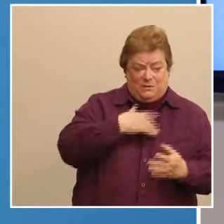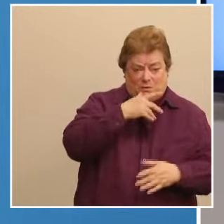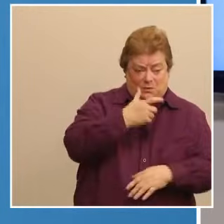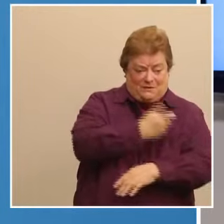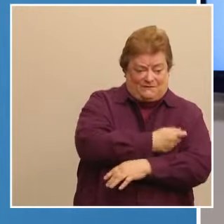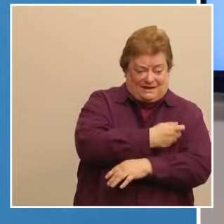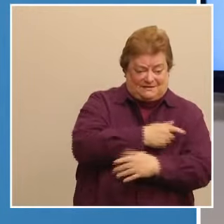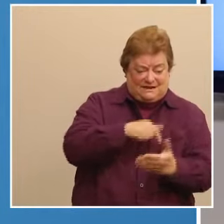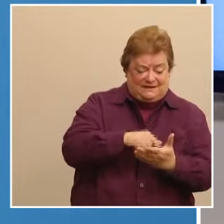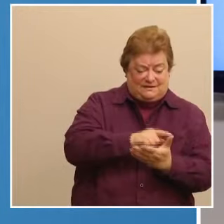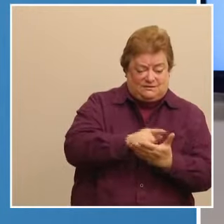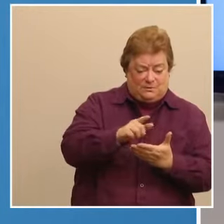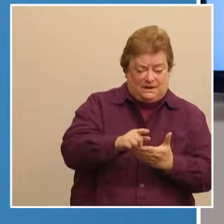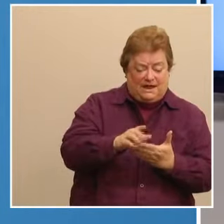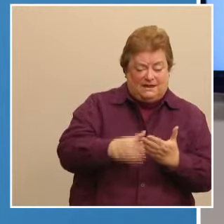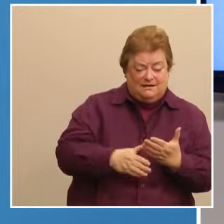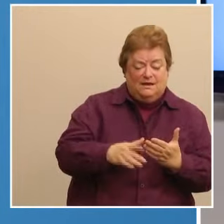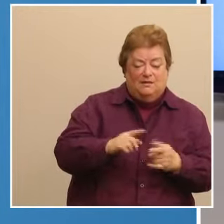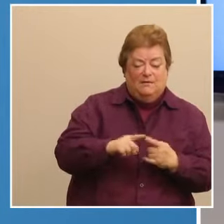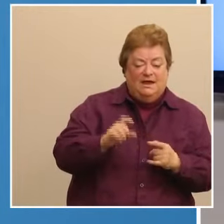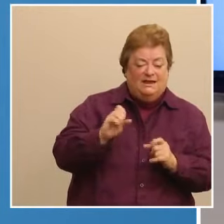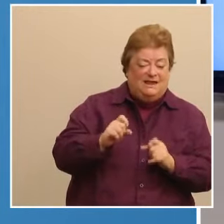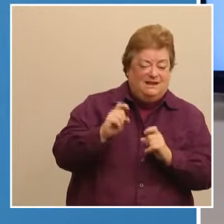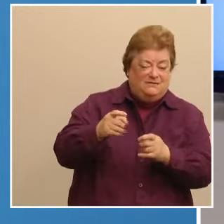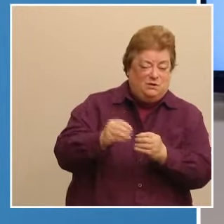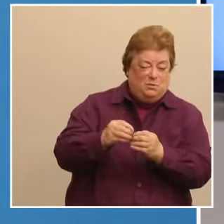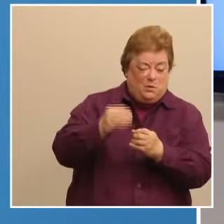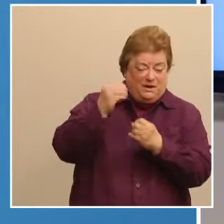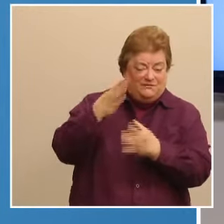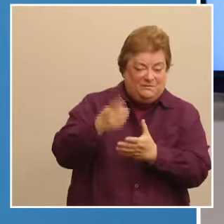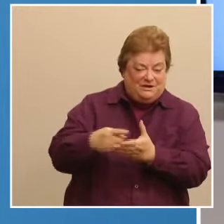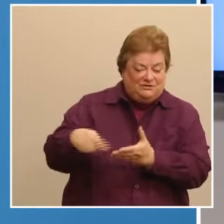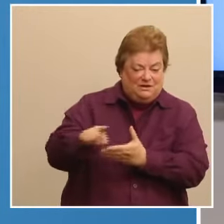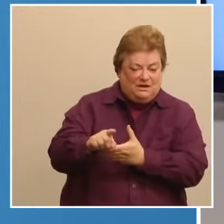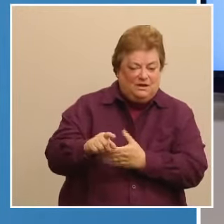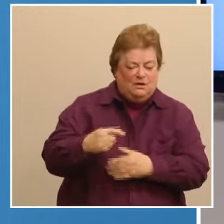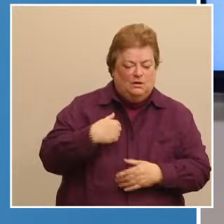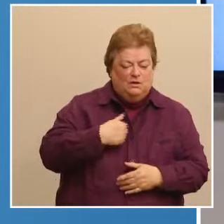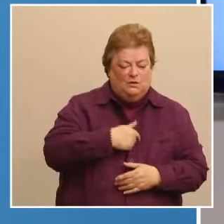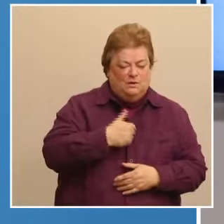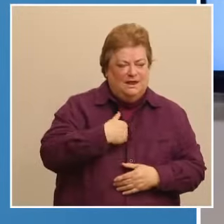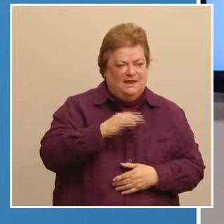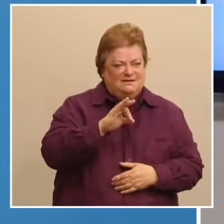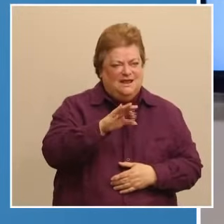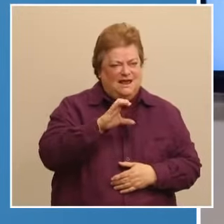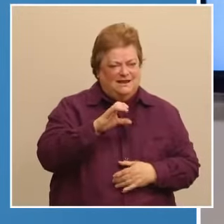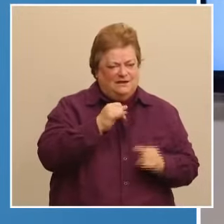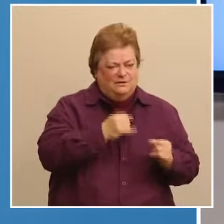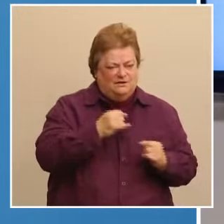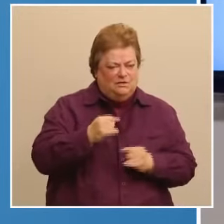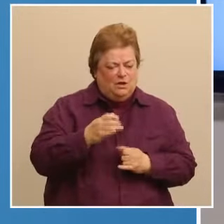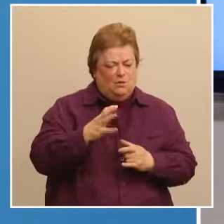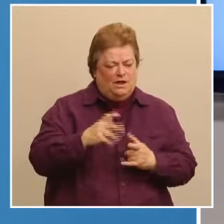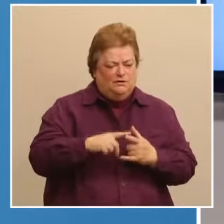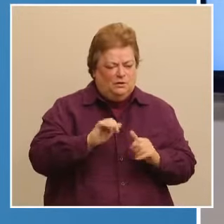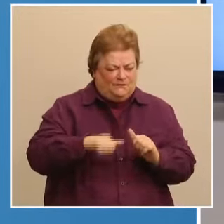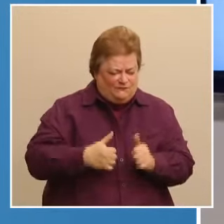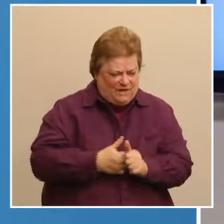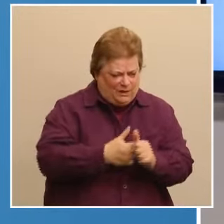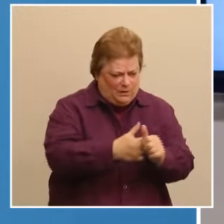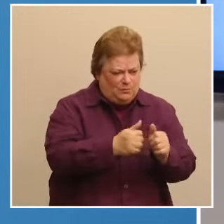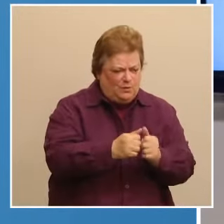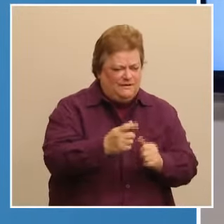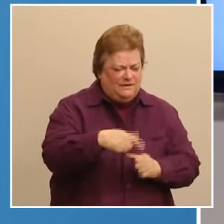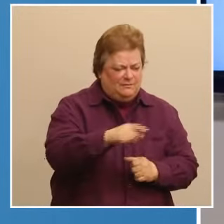we'll be able to give you an update next week. We were also following up. We had about 900 individuals that we wanted to follow up on to make